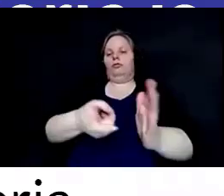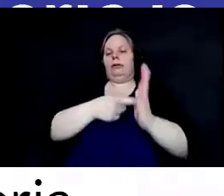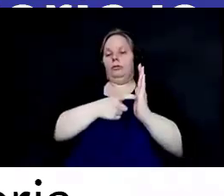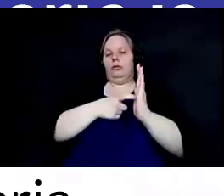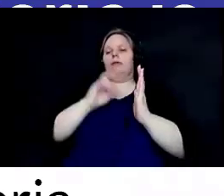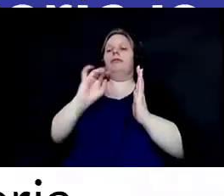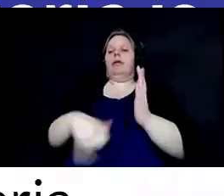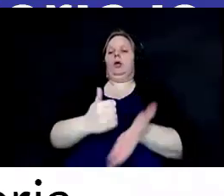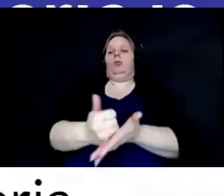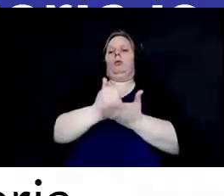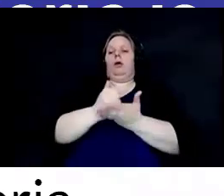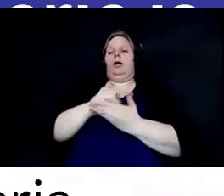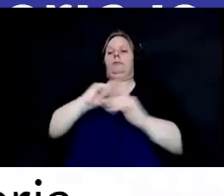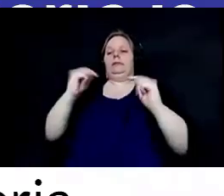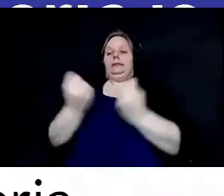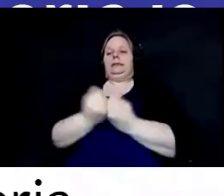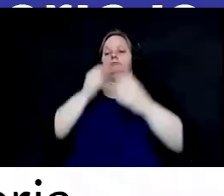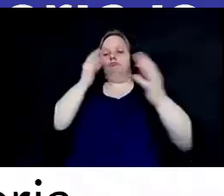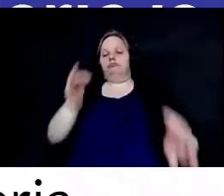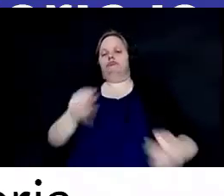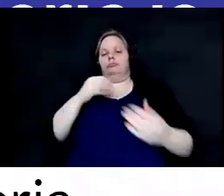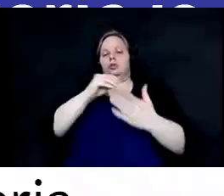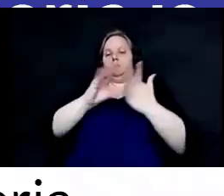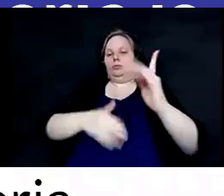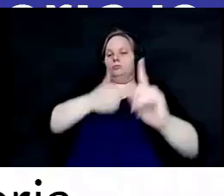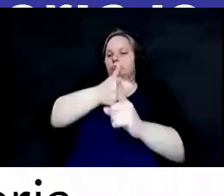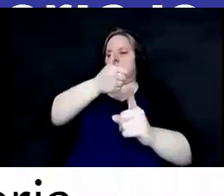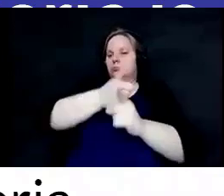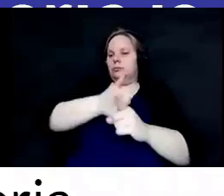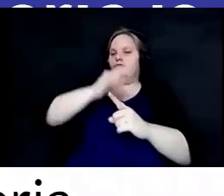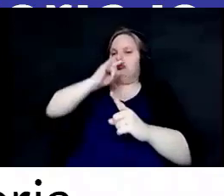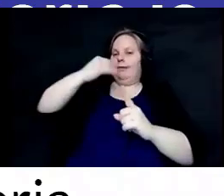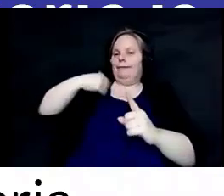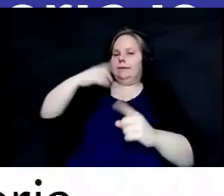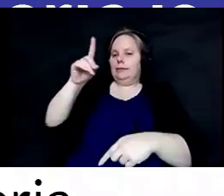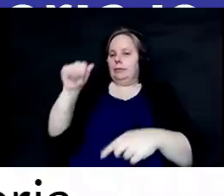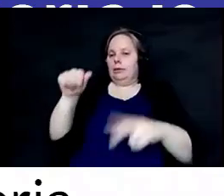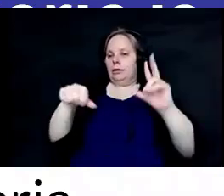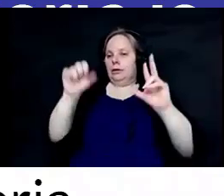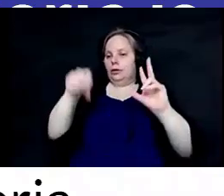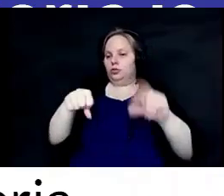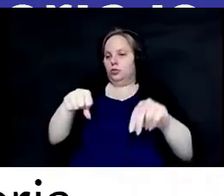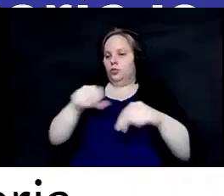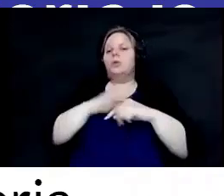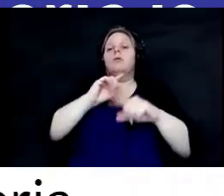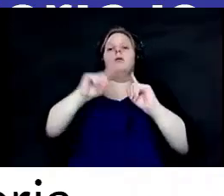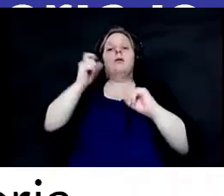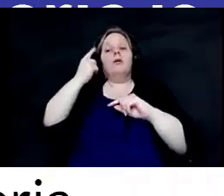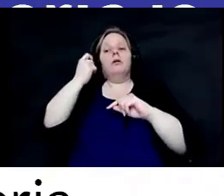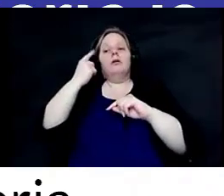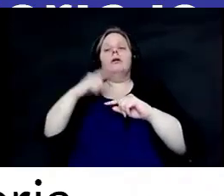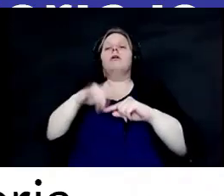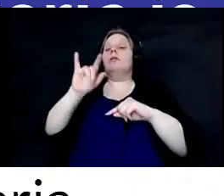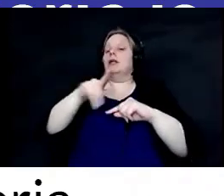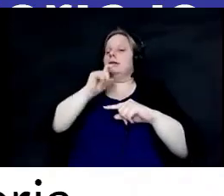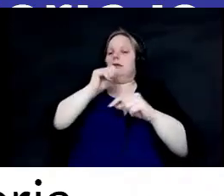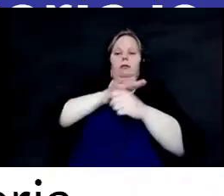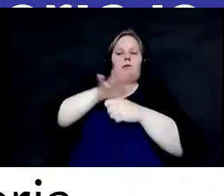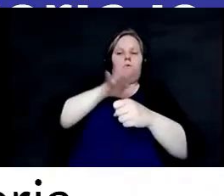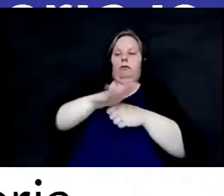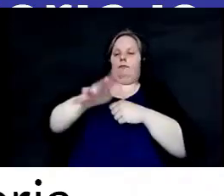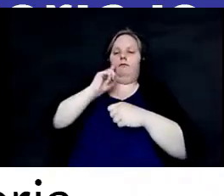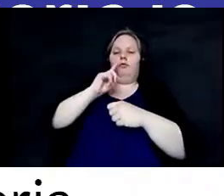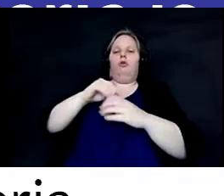help IEP teams determine if the student is a child with a disability. However, that is not sufficient for completing